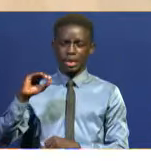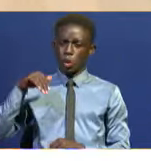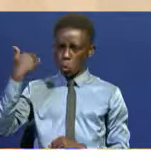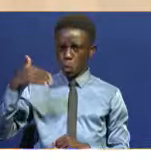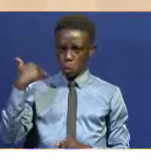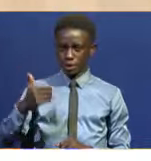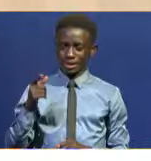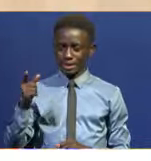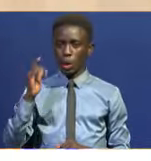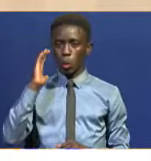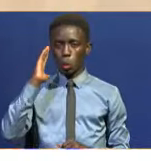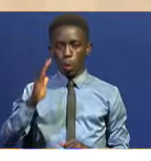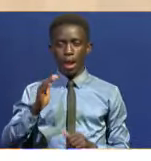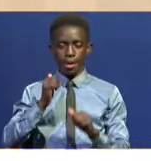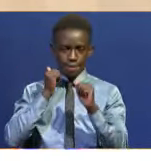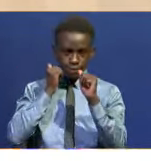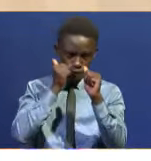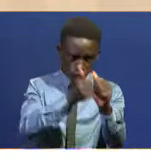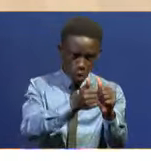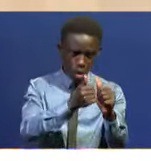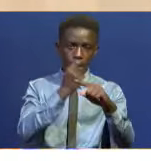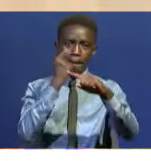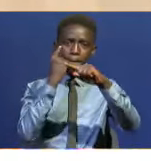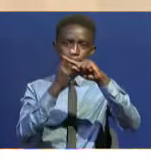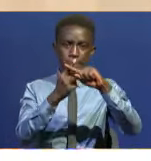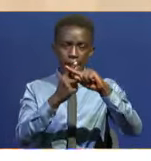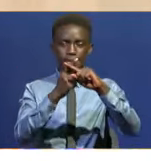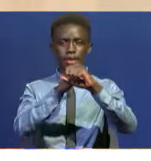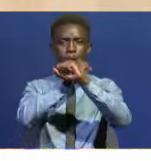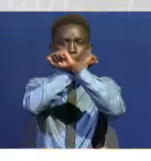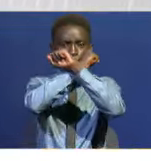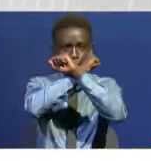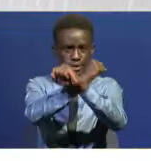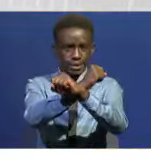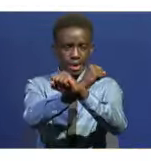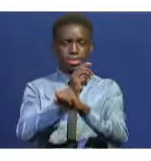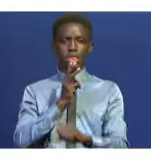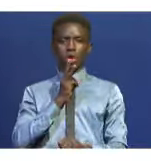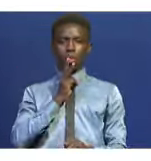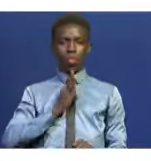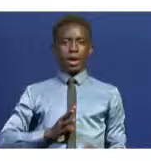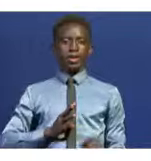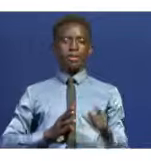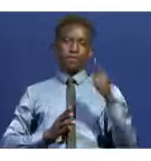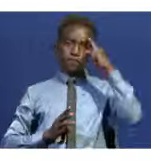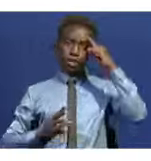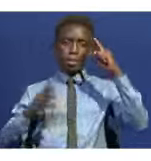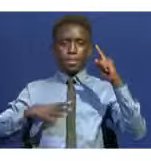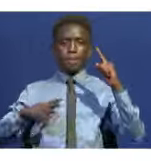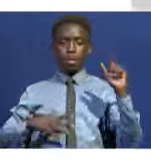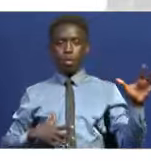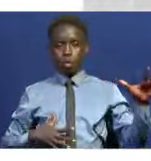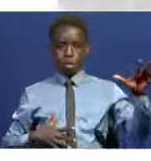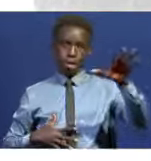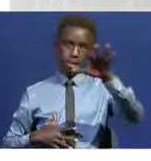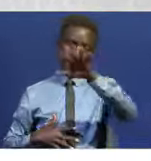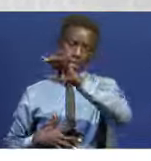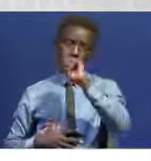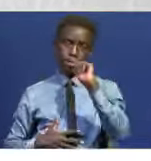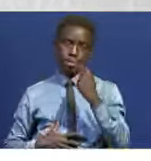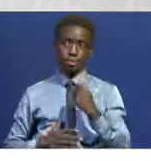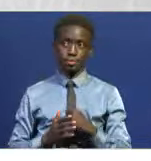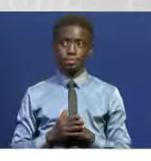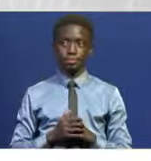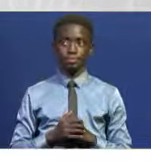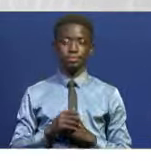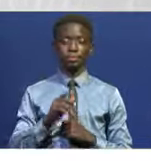uphold and protect the will of the Kenyan people. Kibwezi MP Mwenge Mutuse has cited 11 reasons